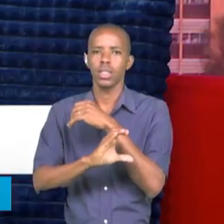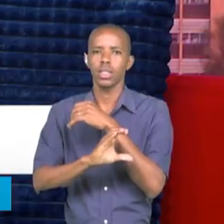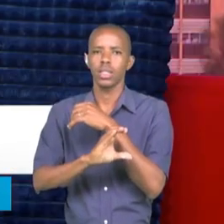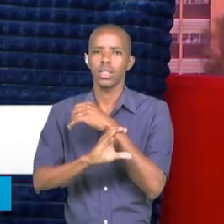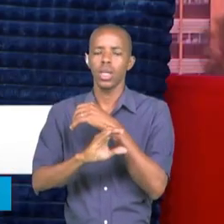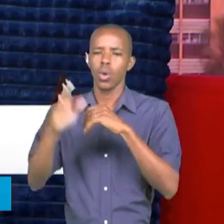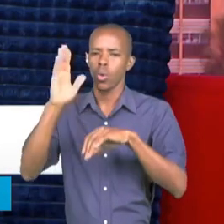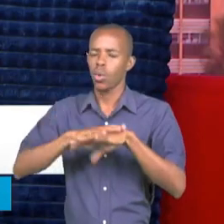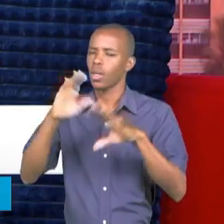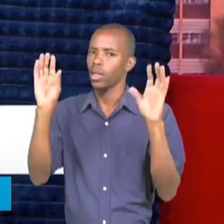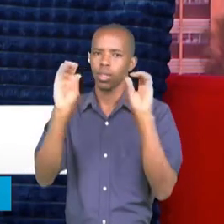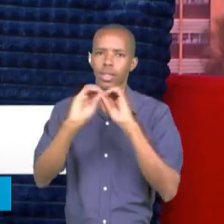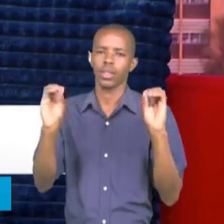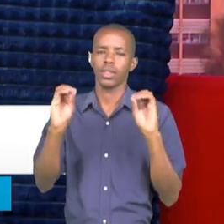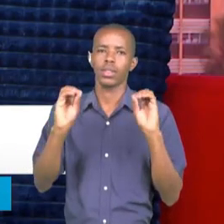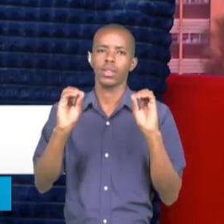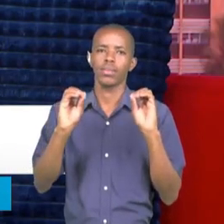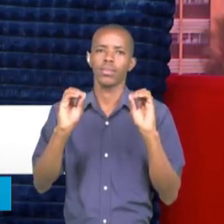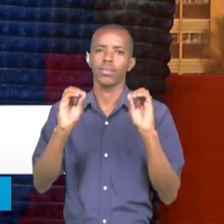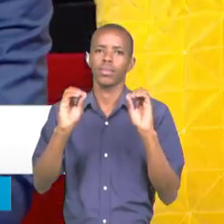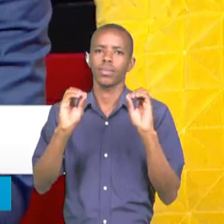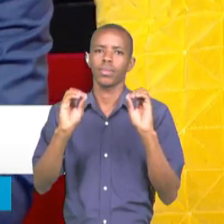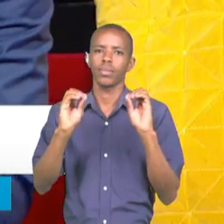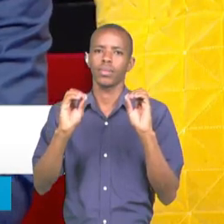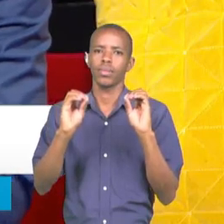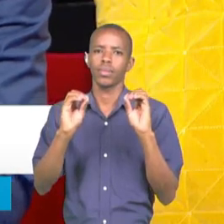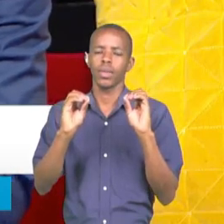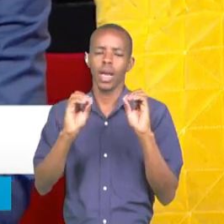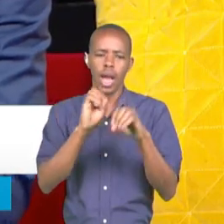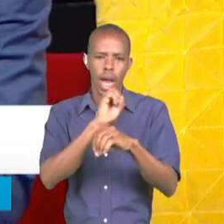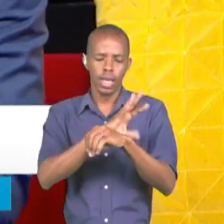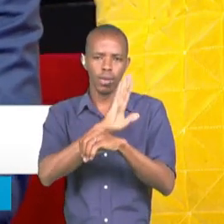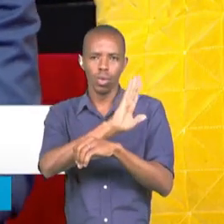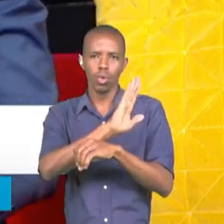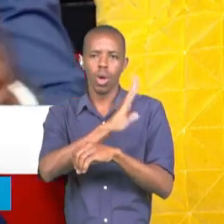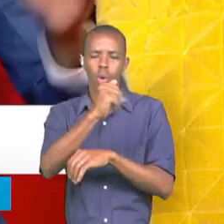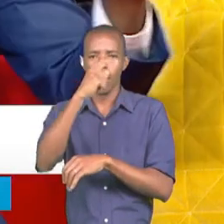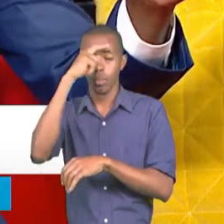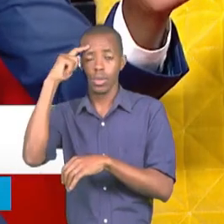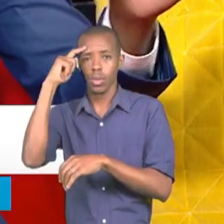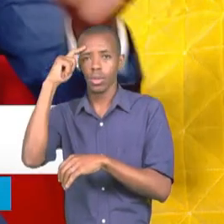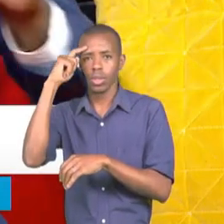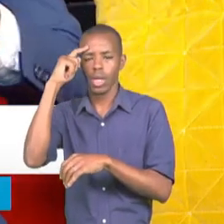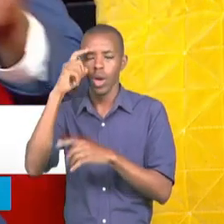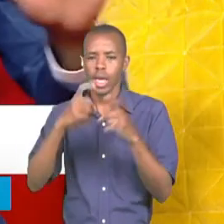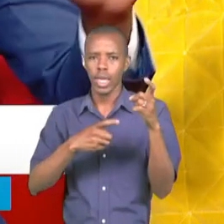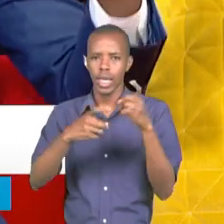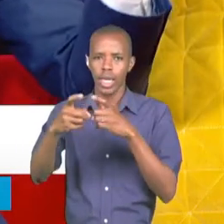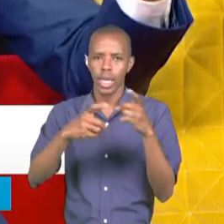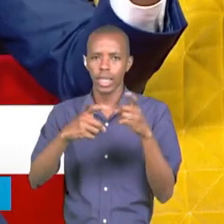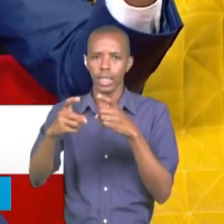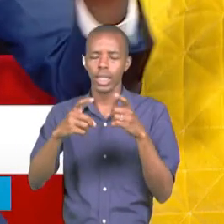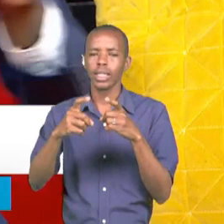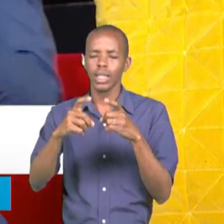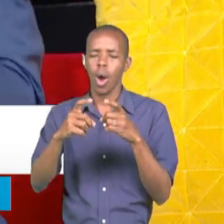it's not good. Doesn't even know. Yeah. So, what's your advice? Because now, as you, Oraro, my director, has been rolling what you've